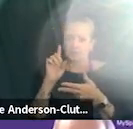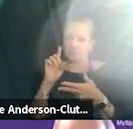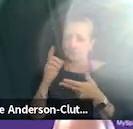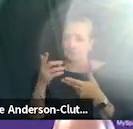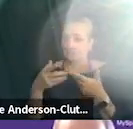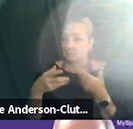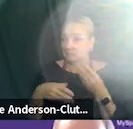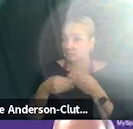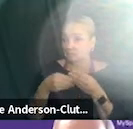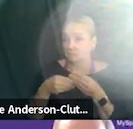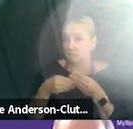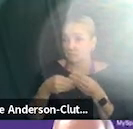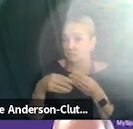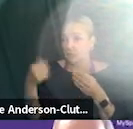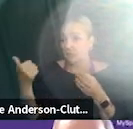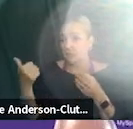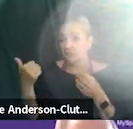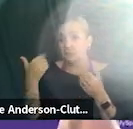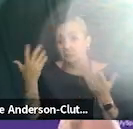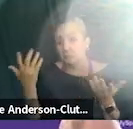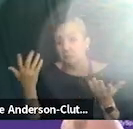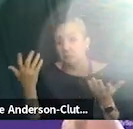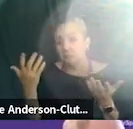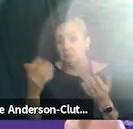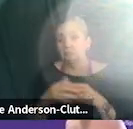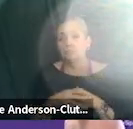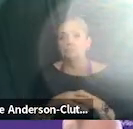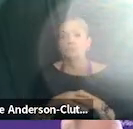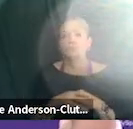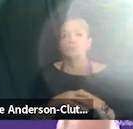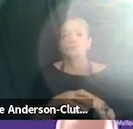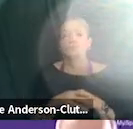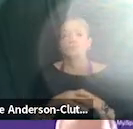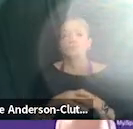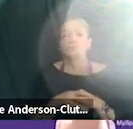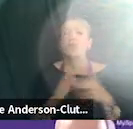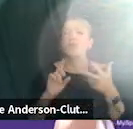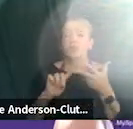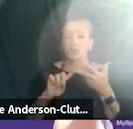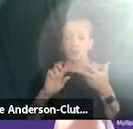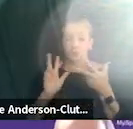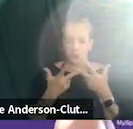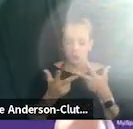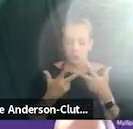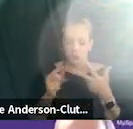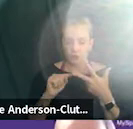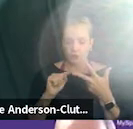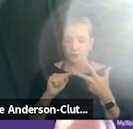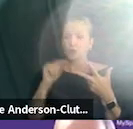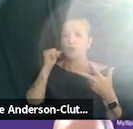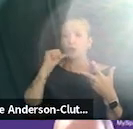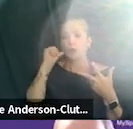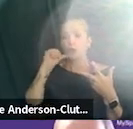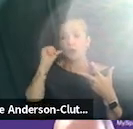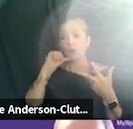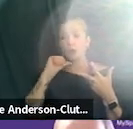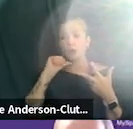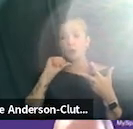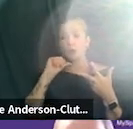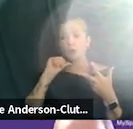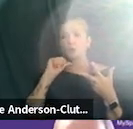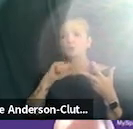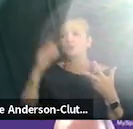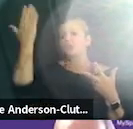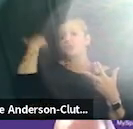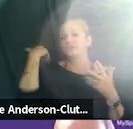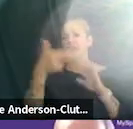saw with a similar thing, but again, I had seen her a number of years ago, diagnosed with autism, and had sort of not seen her for several years, and her